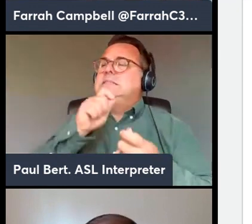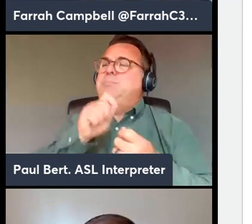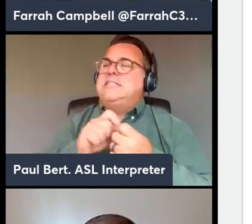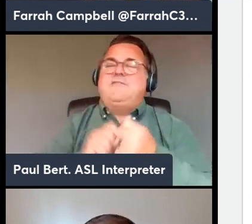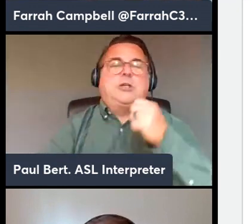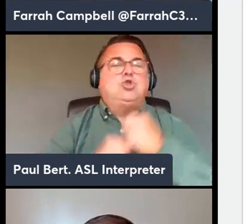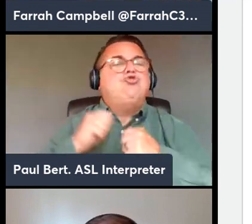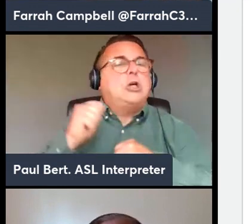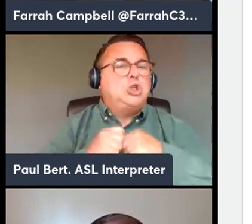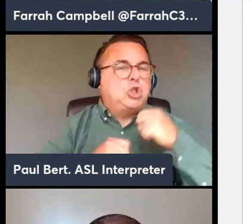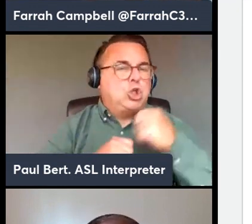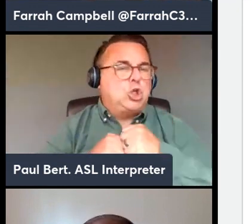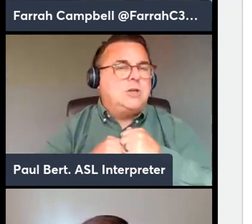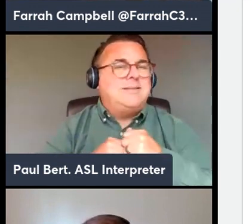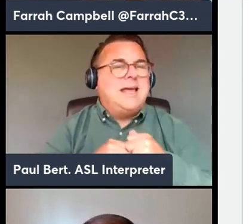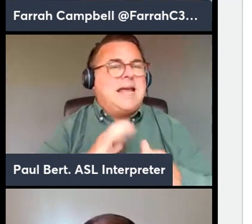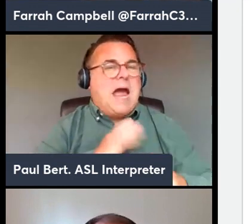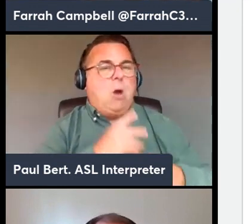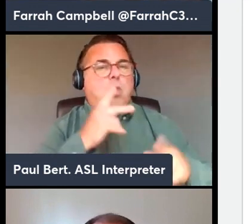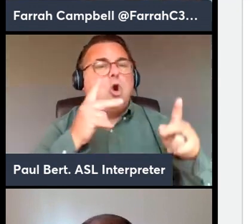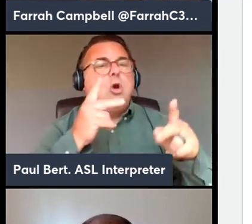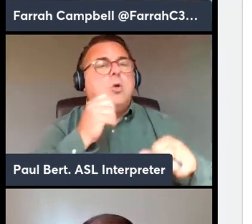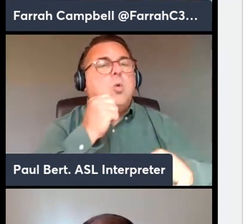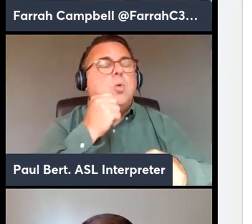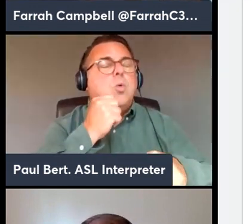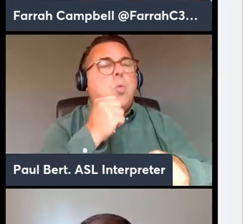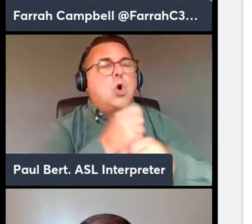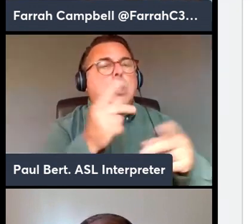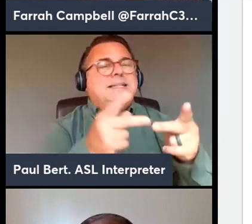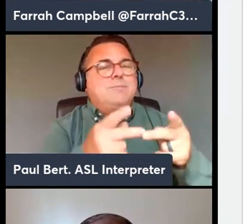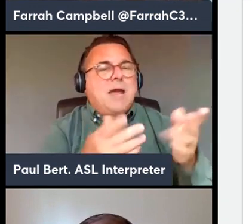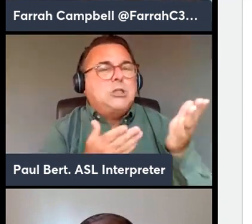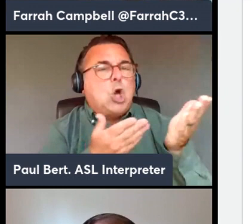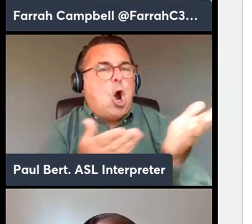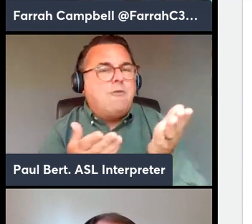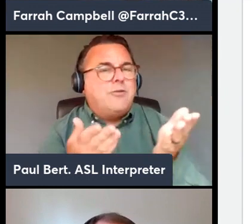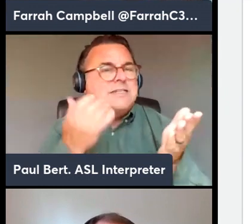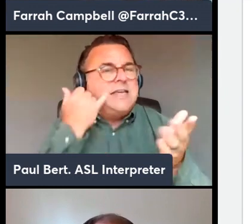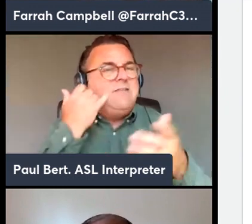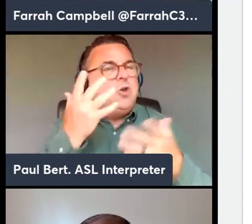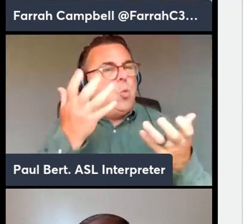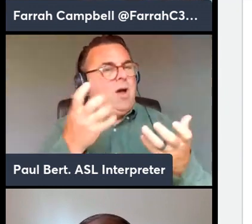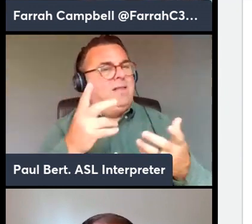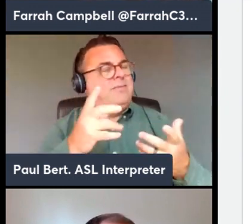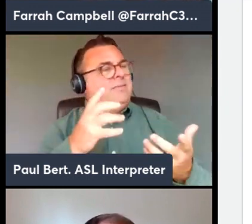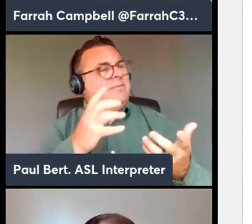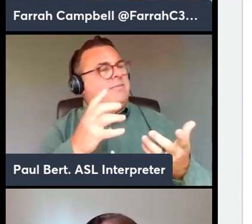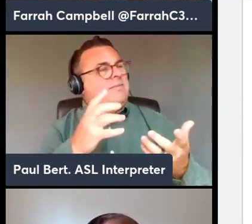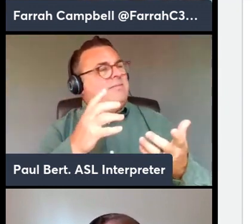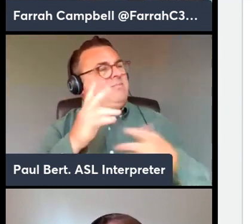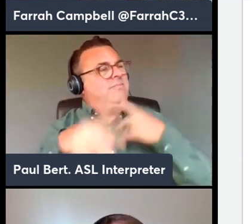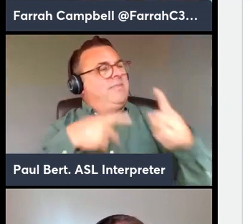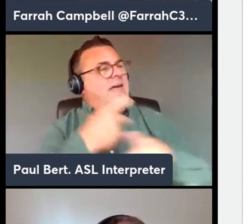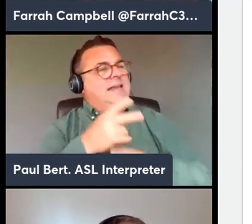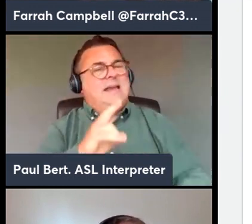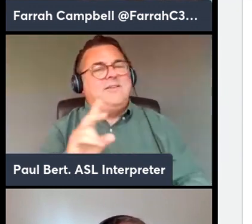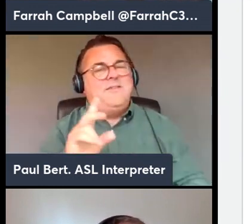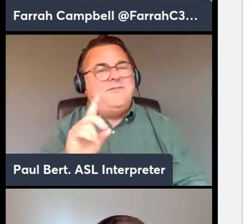infrastructure like our workspaces offering and things like that. If you're looking for that sort of traditional VDI